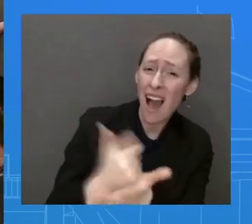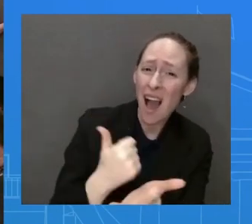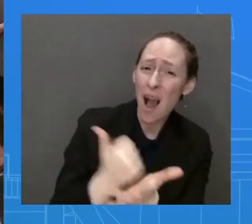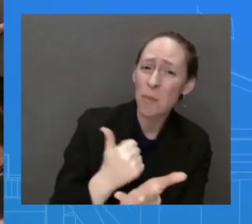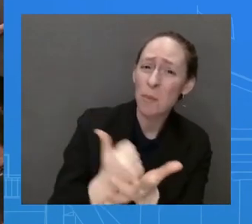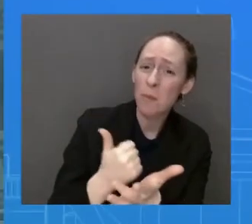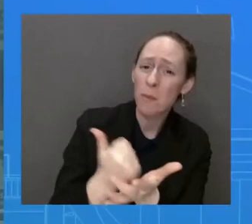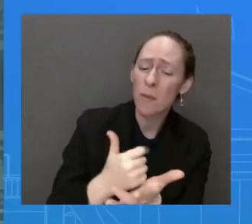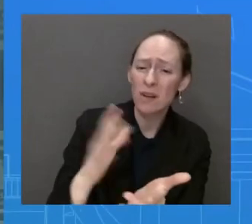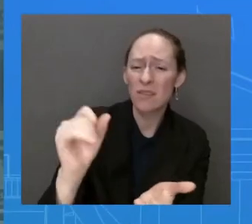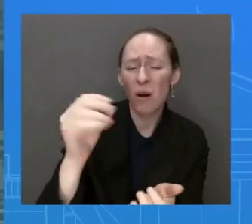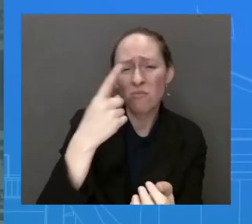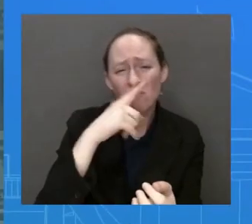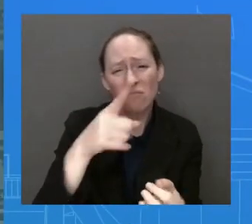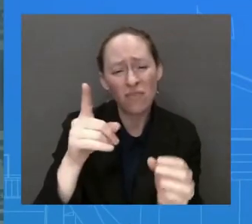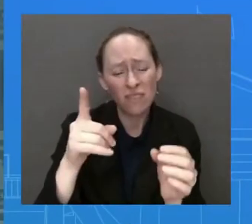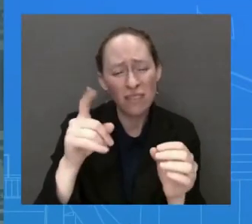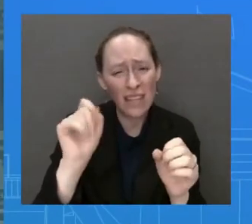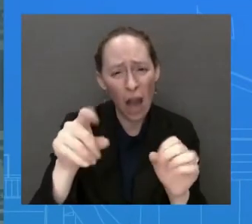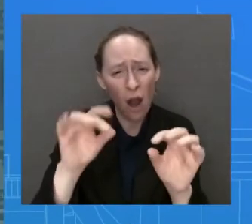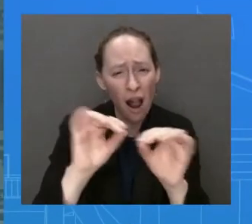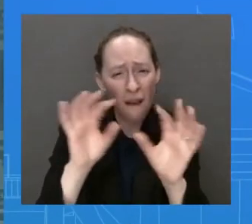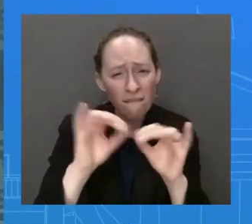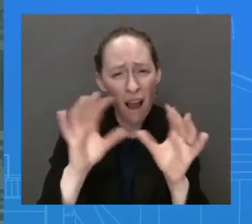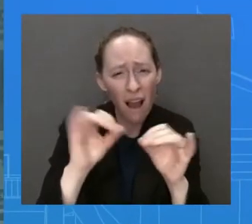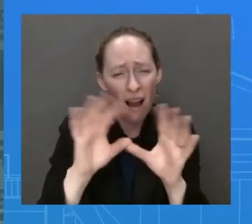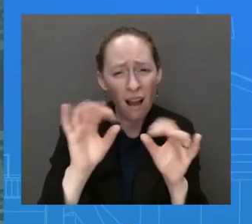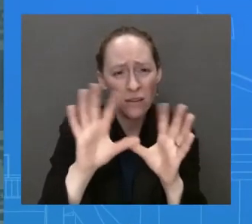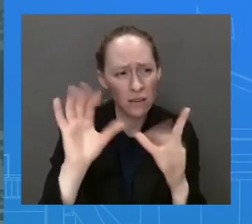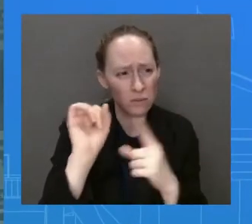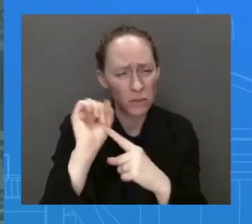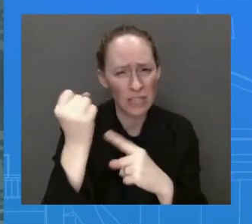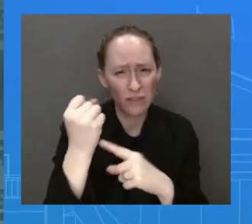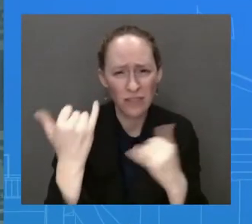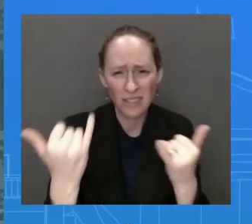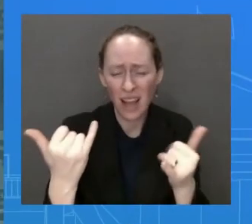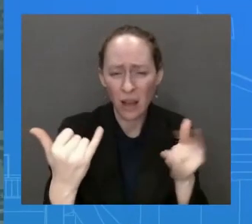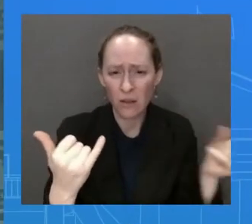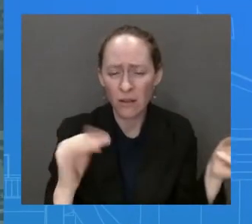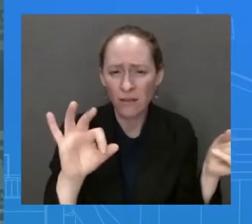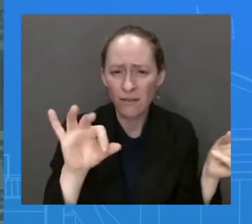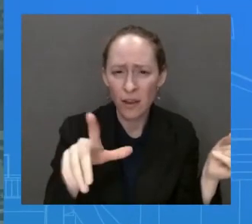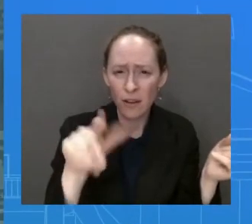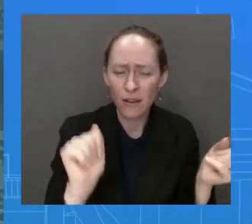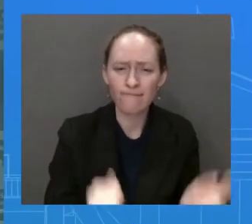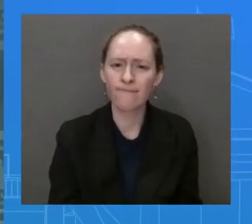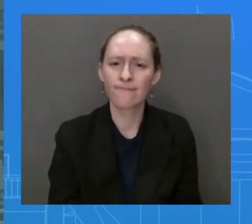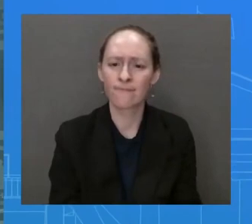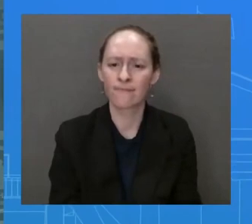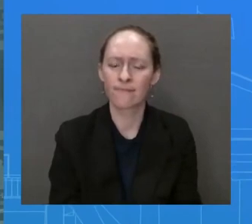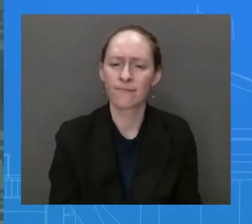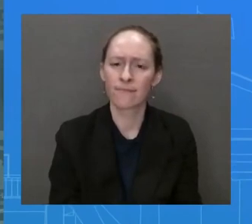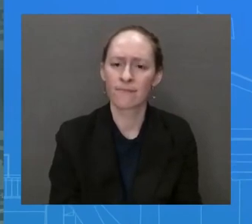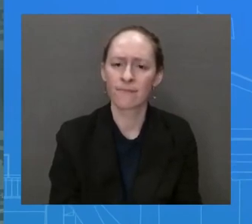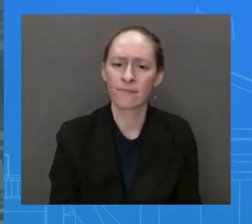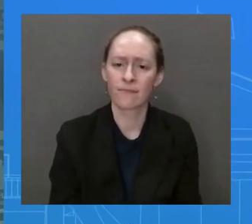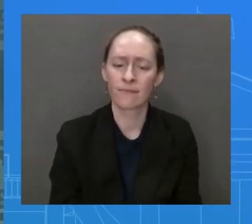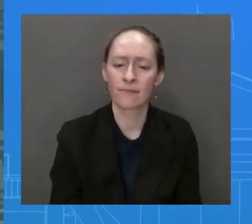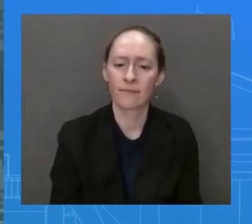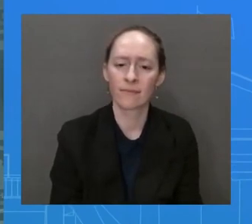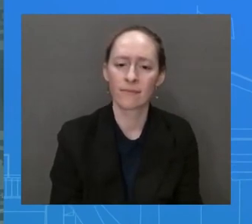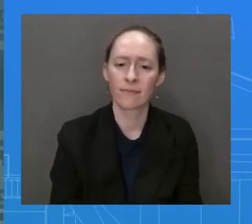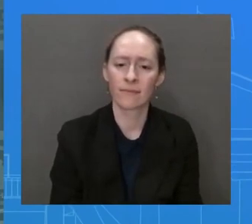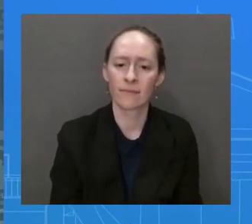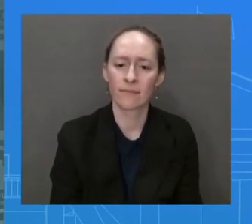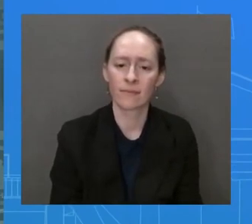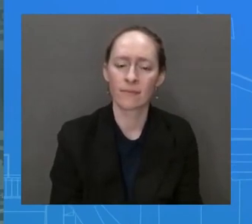days? And I'm happy to repeat what I said, which is Governor DeSantis has made a mockery of the system, and